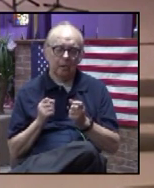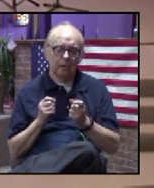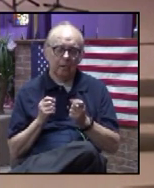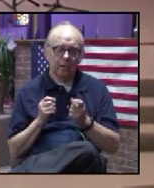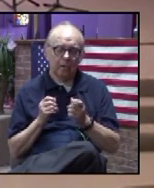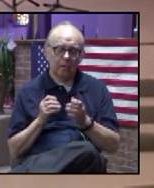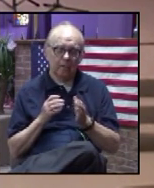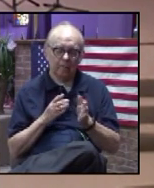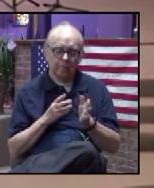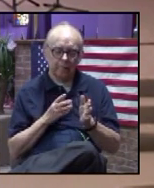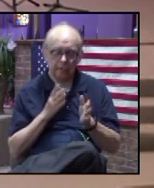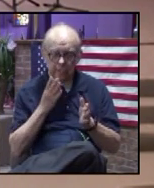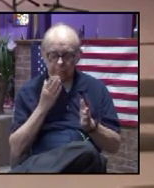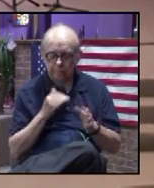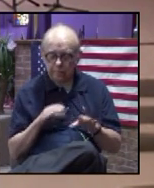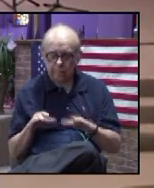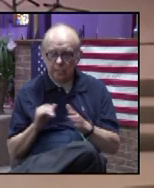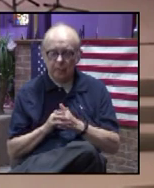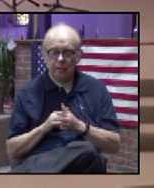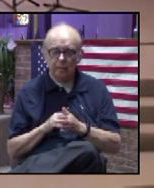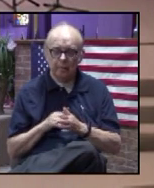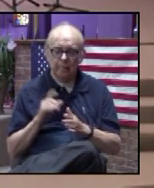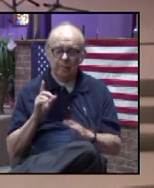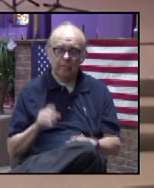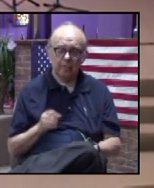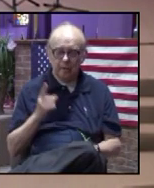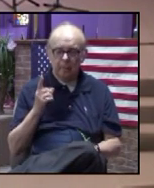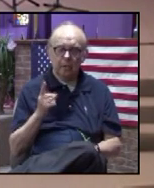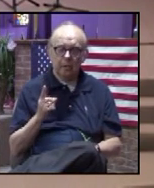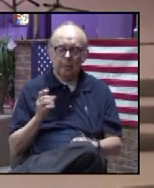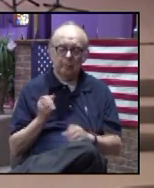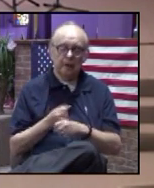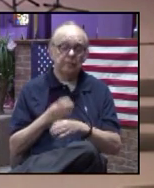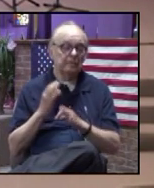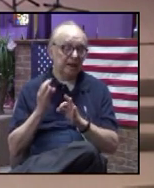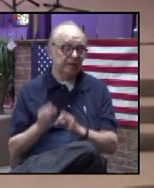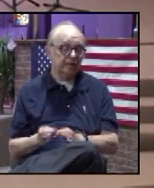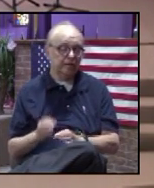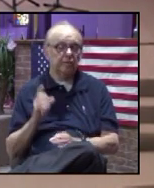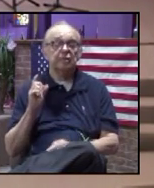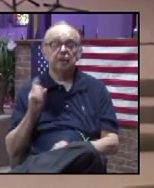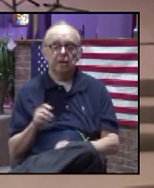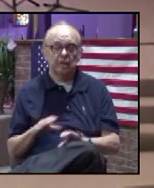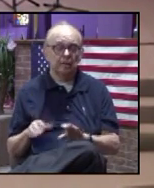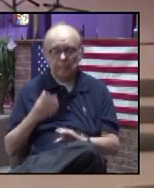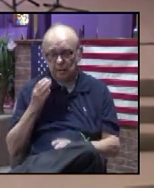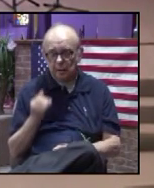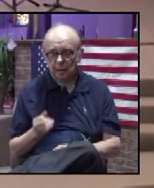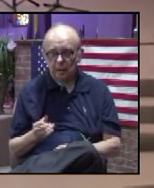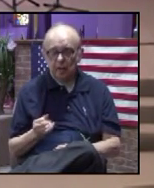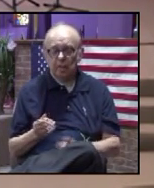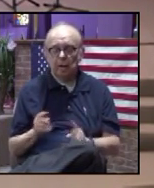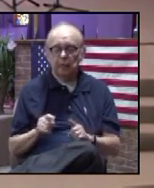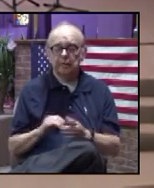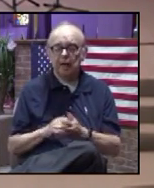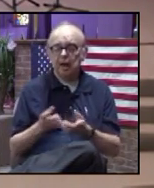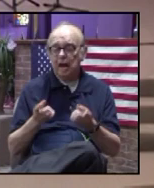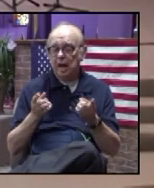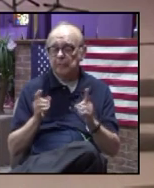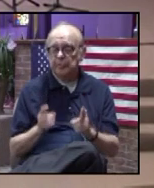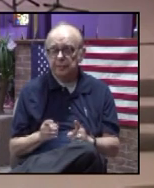in order to do this, you really are going to have to make a decision. Because when this